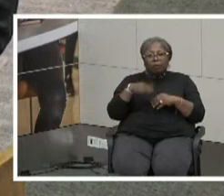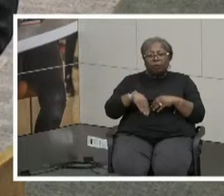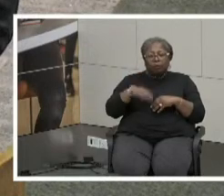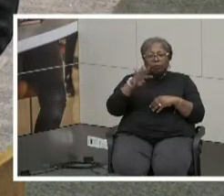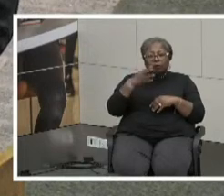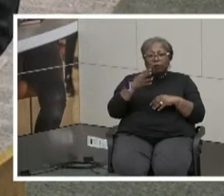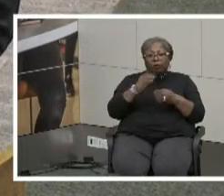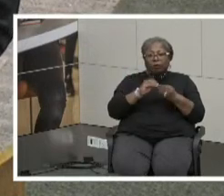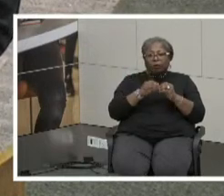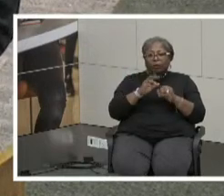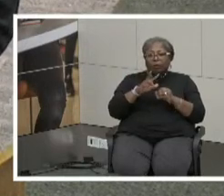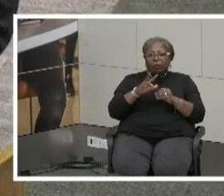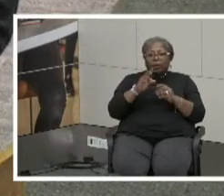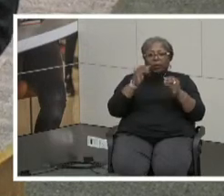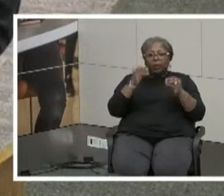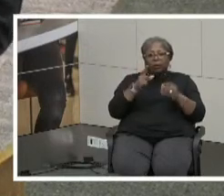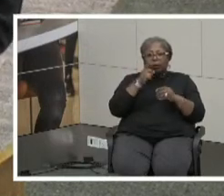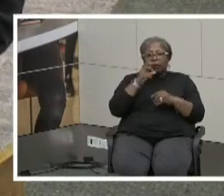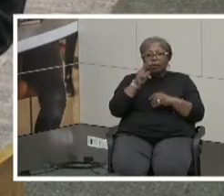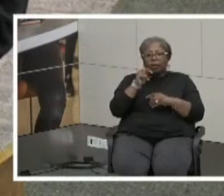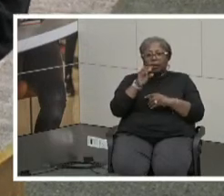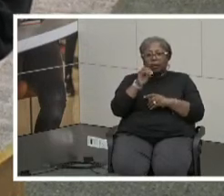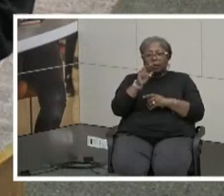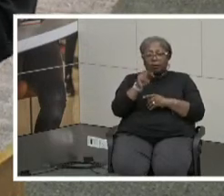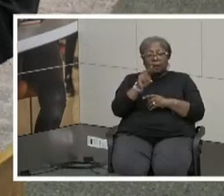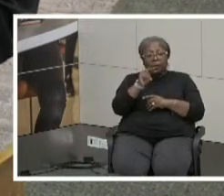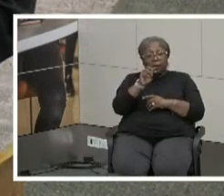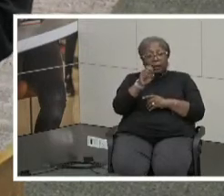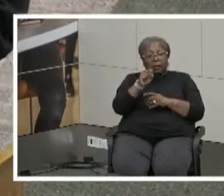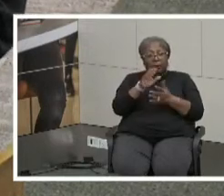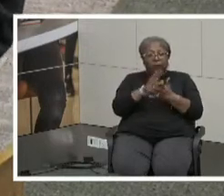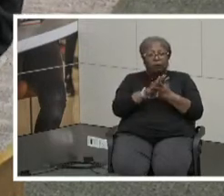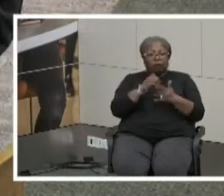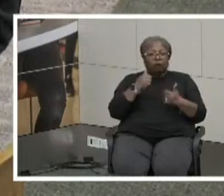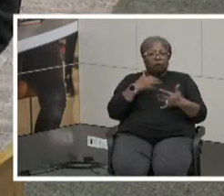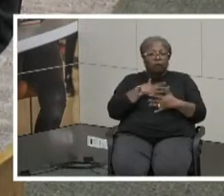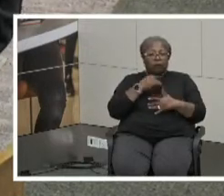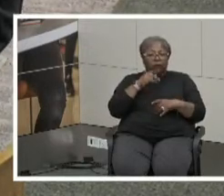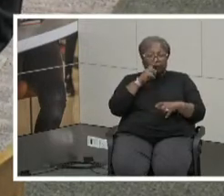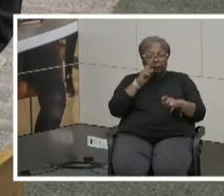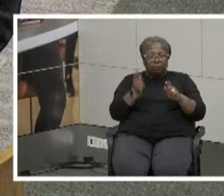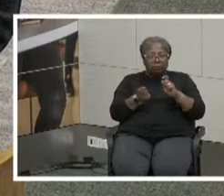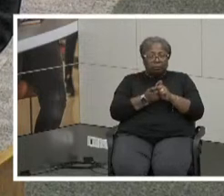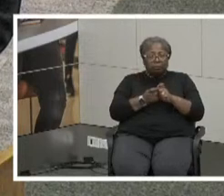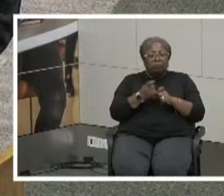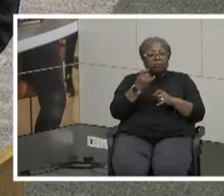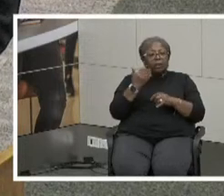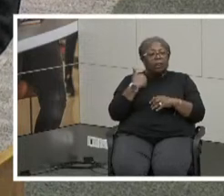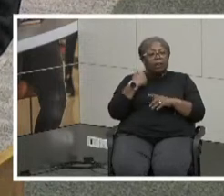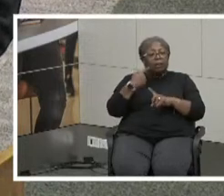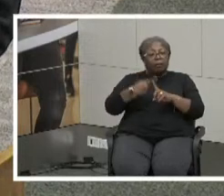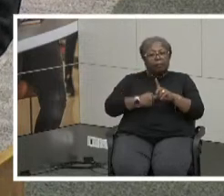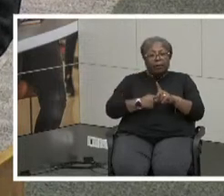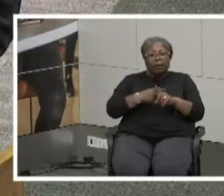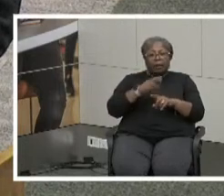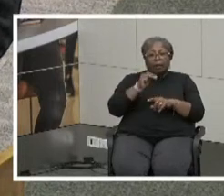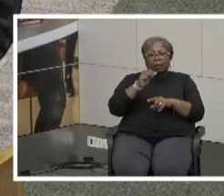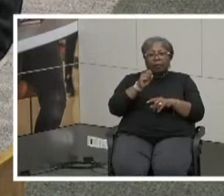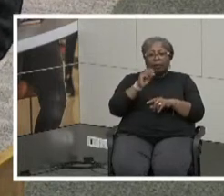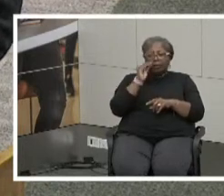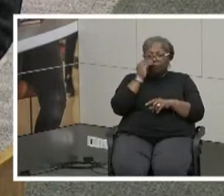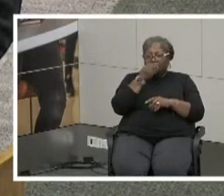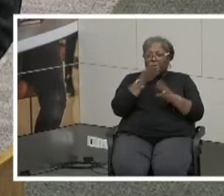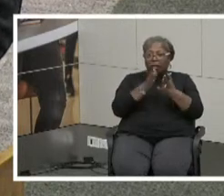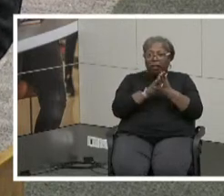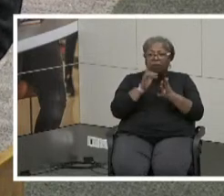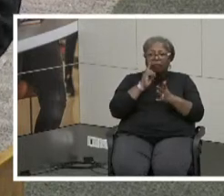agenda item three on behalf of the teacher at a non nonnes school who is afraid of retaliation last month m flowers asked about multiple